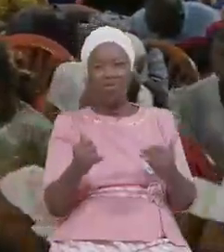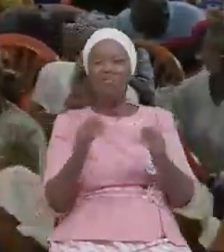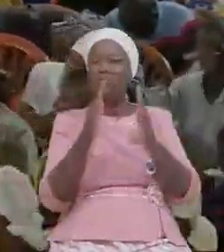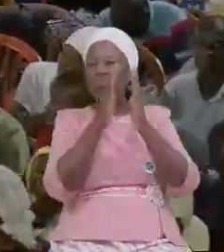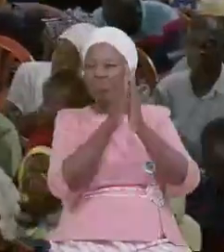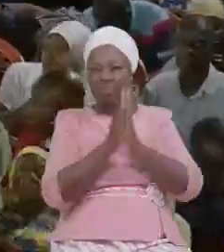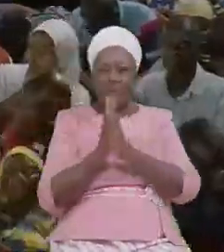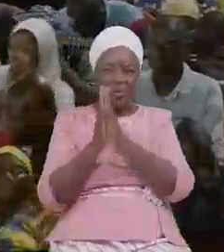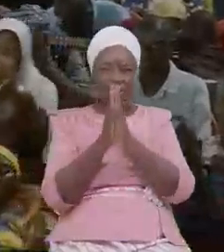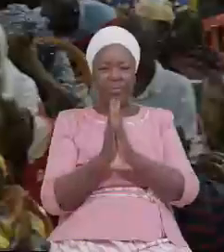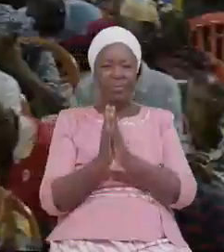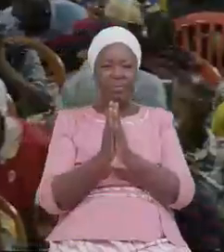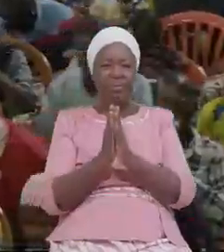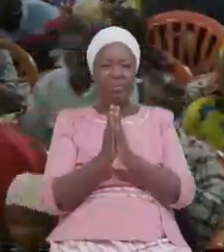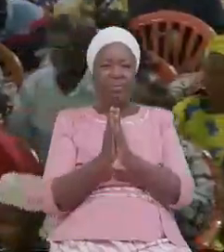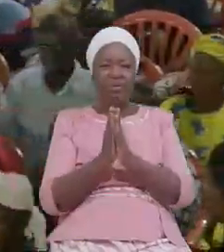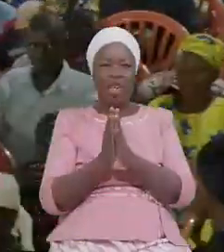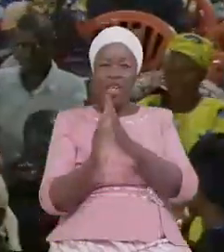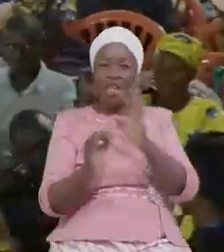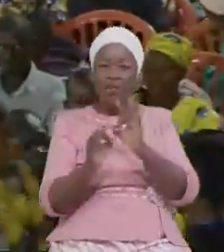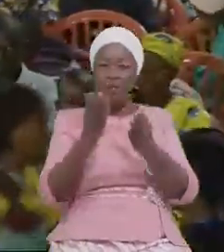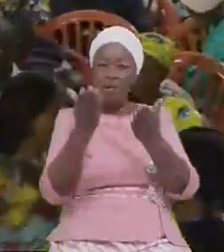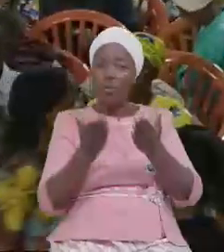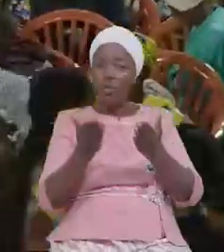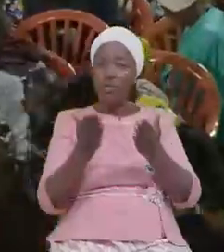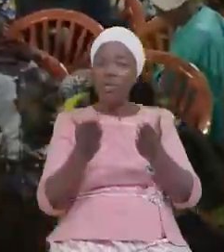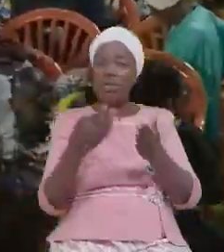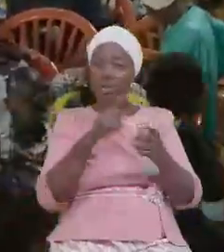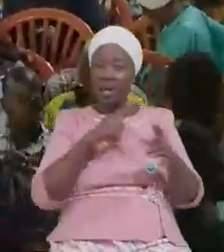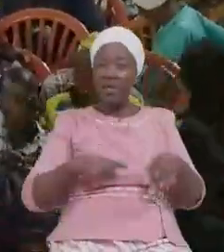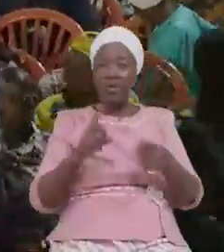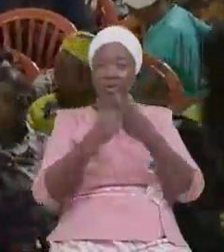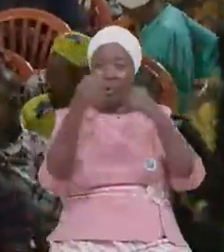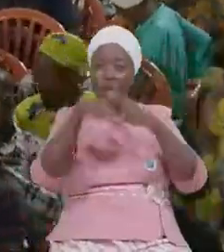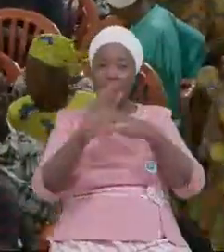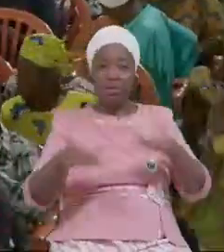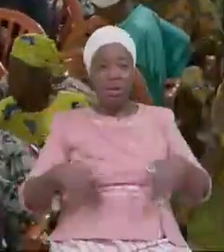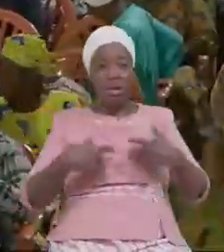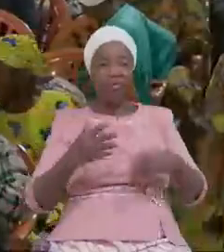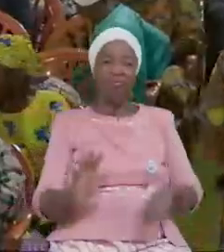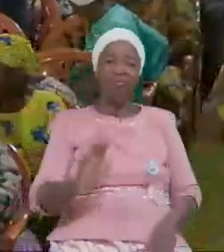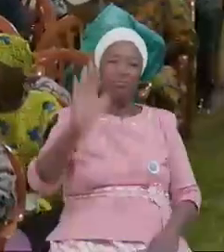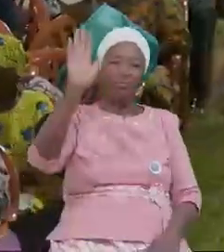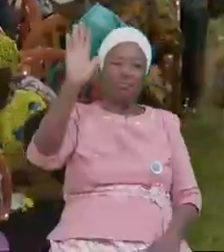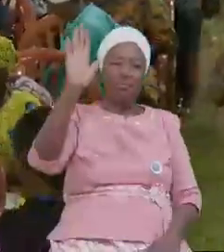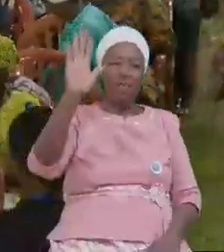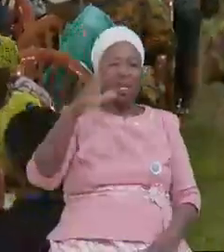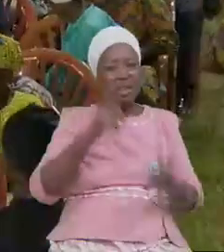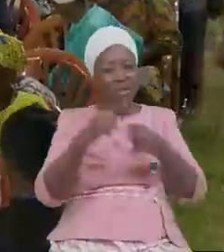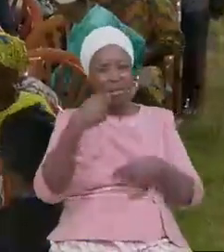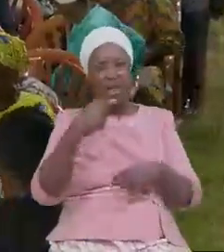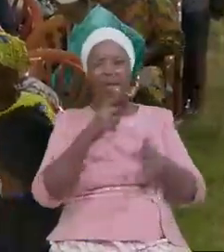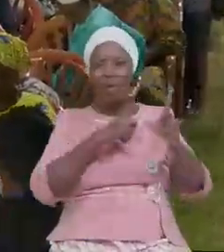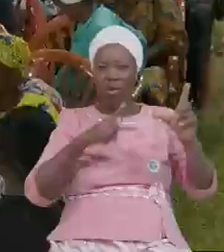closed. You raise up your hand. You say, Lord, I want that salvation. The